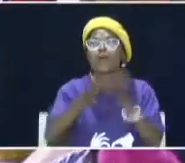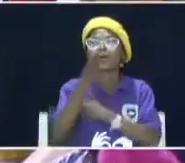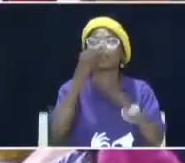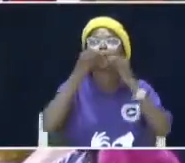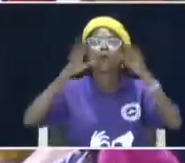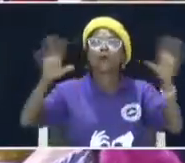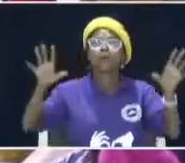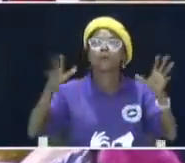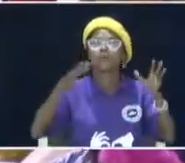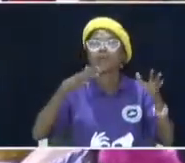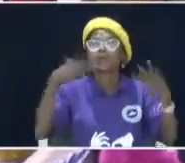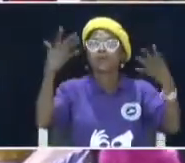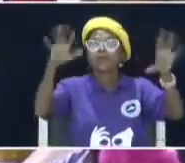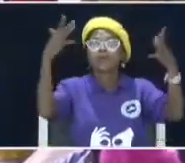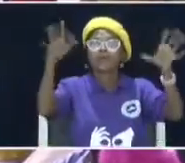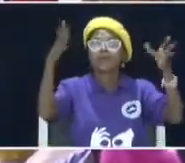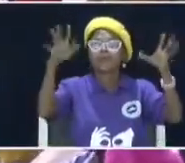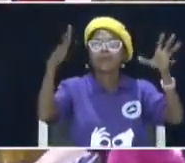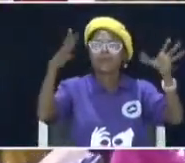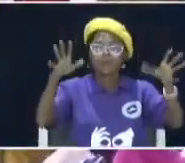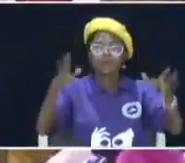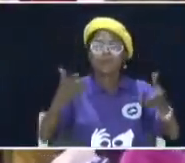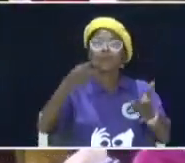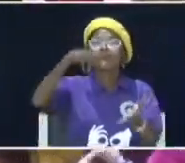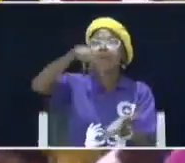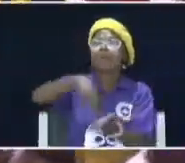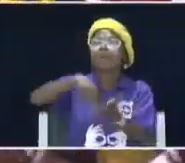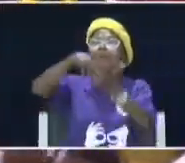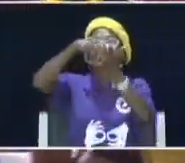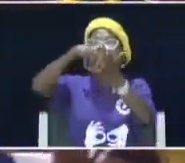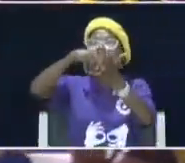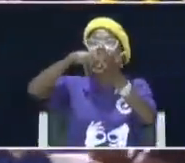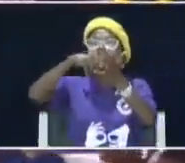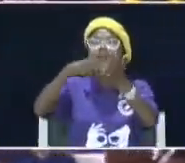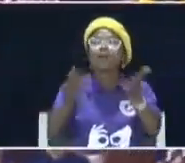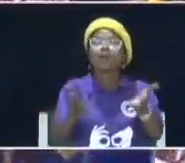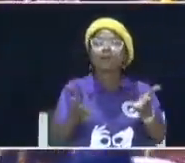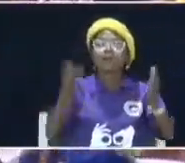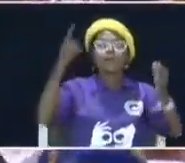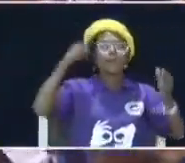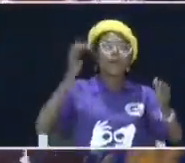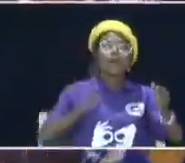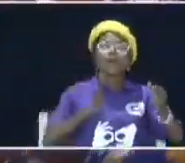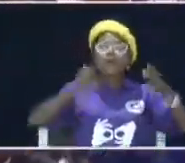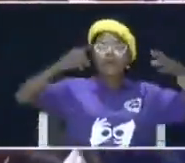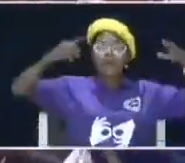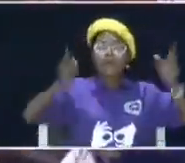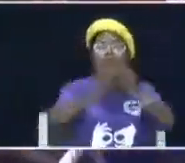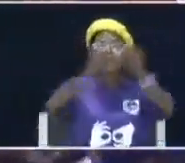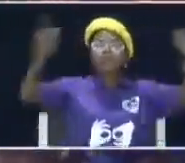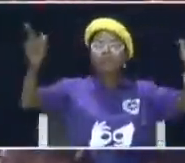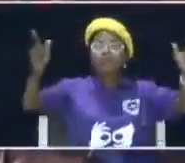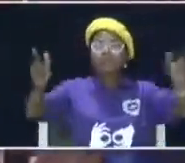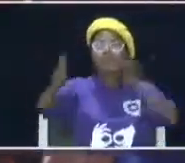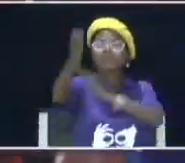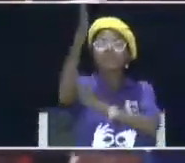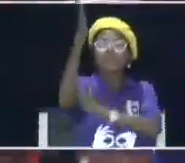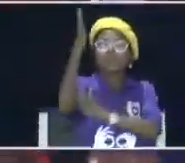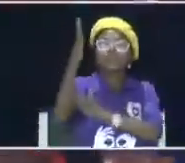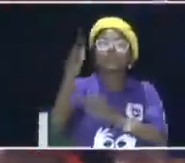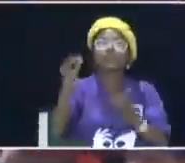Hallelujah. Please let's give a standing ovation to our great God for this harvest of miracles, signs, and